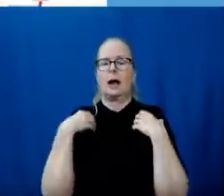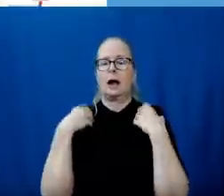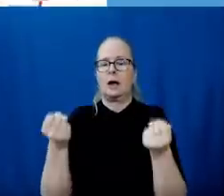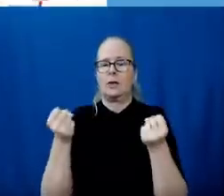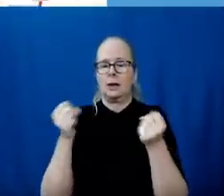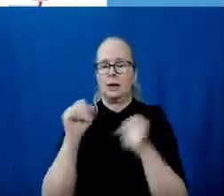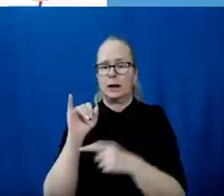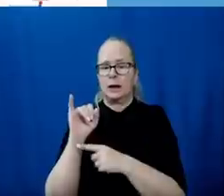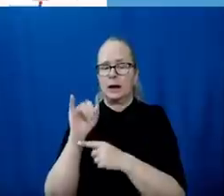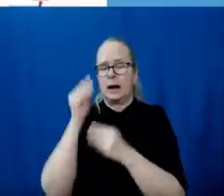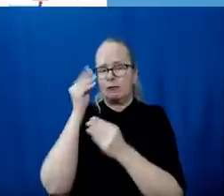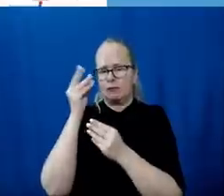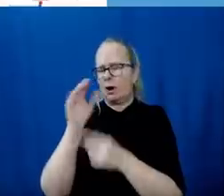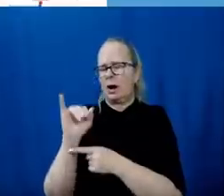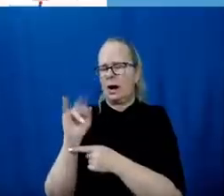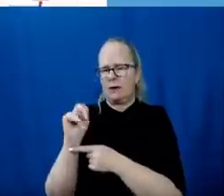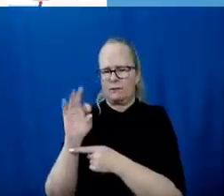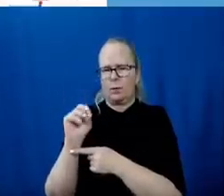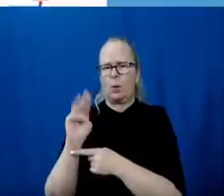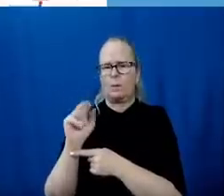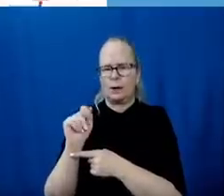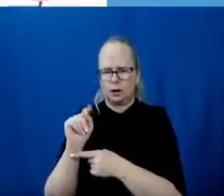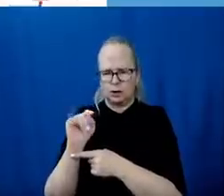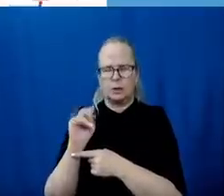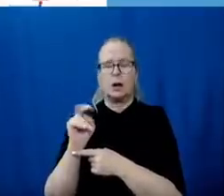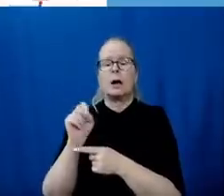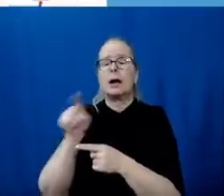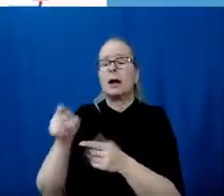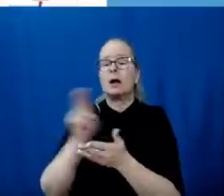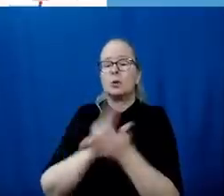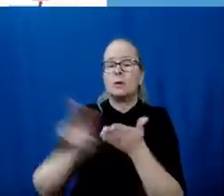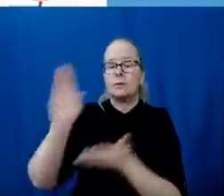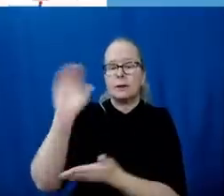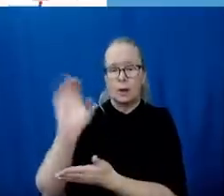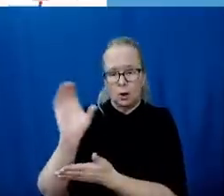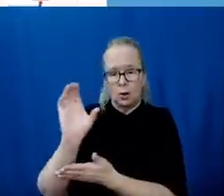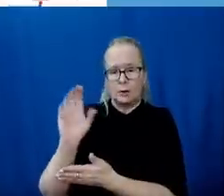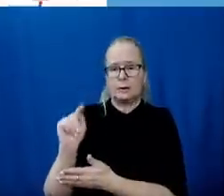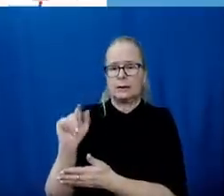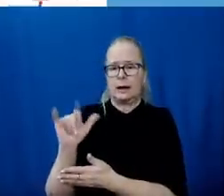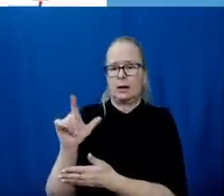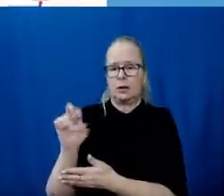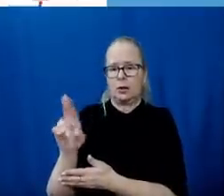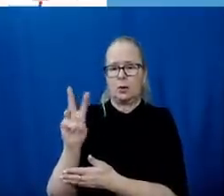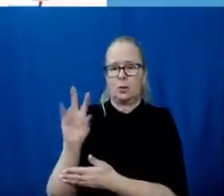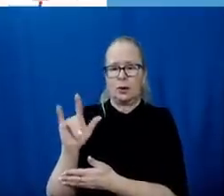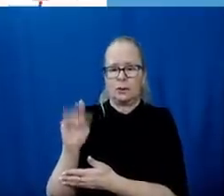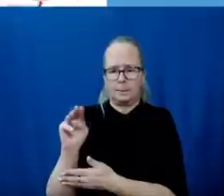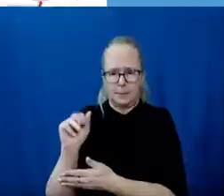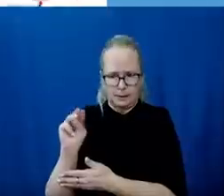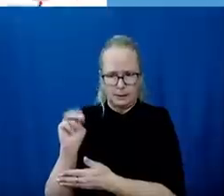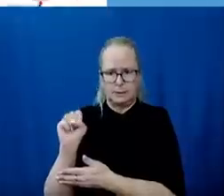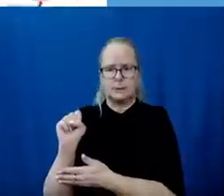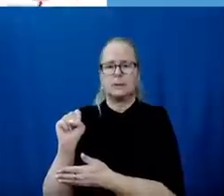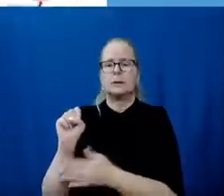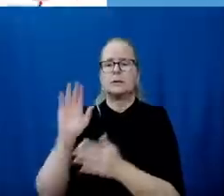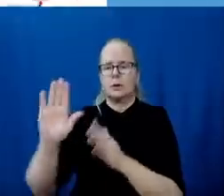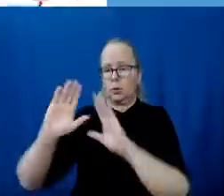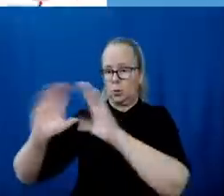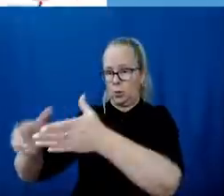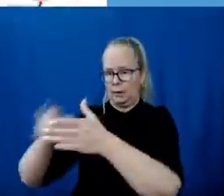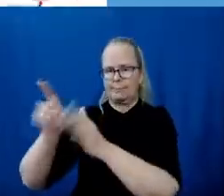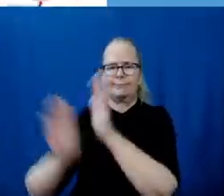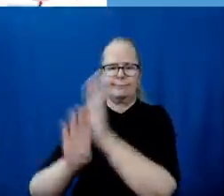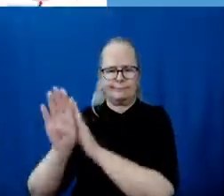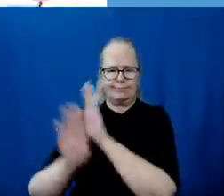Center for Health Informatics here at the University of Calgary, courtesy of Tyler Williamson and his group. And if you click on that, it should take us to the website in